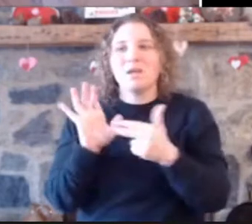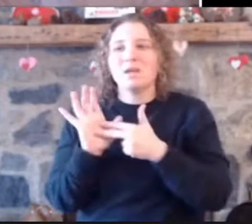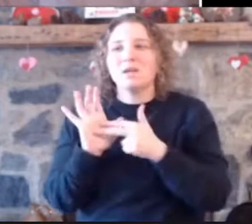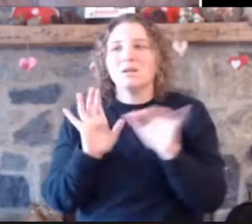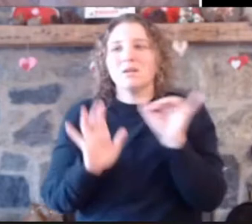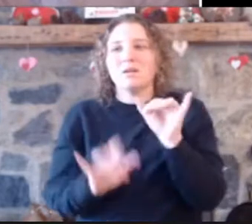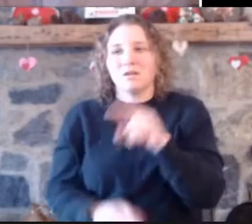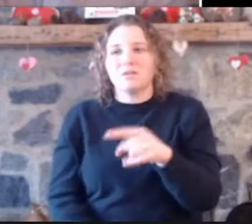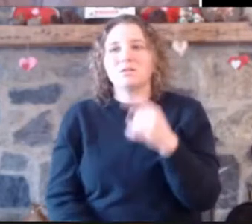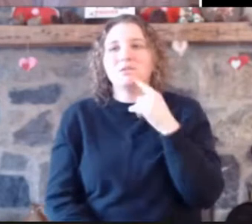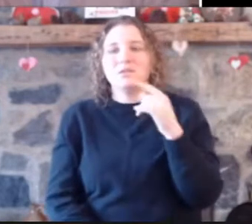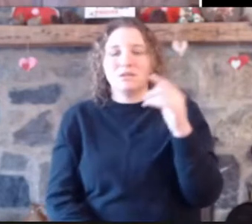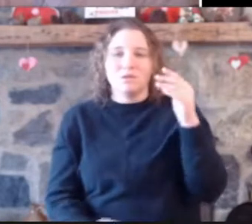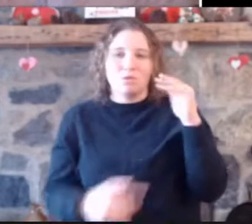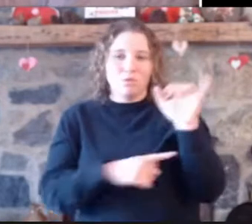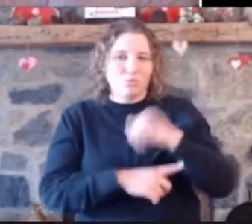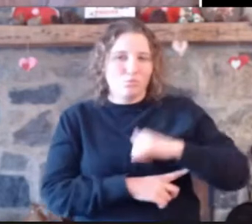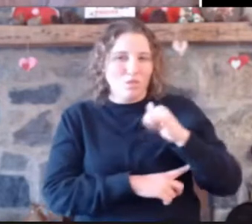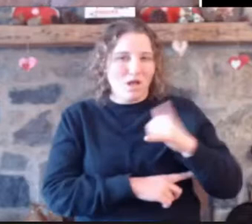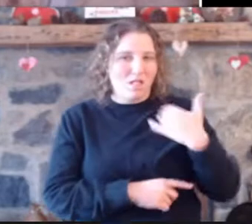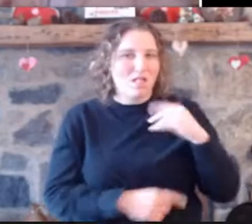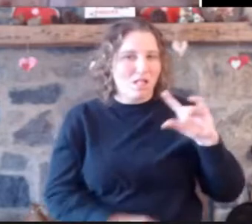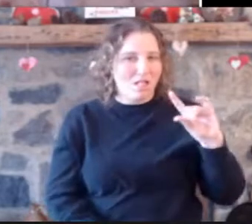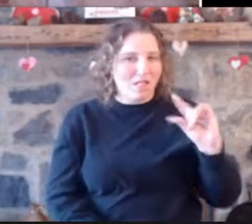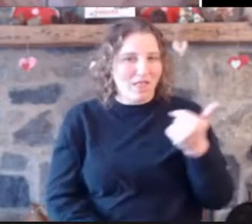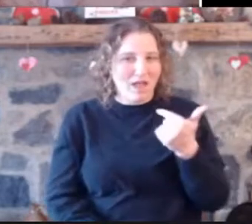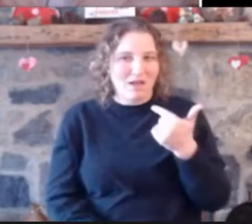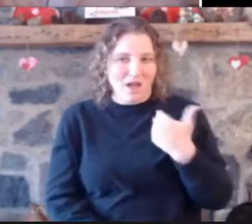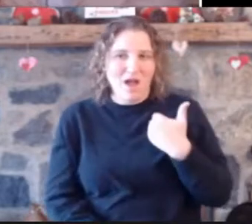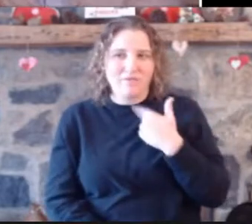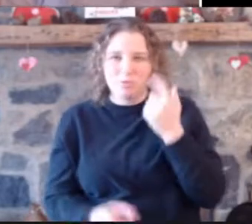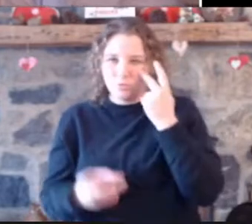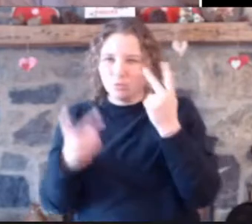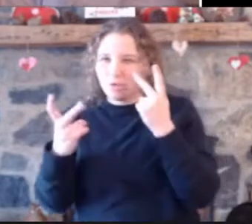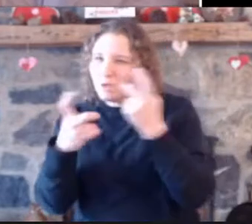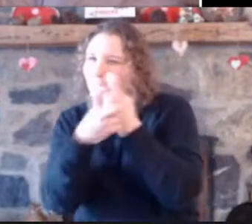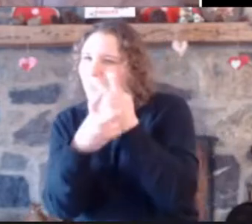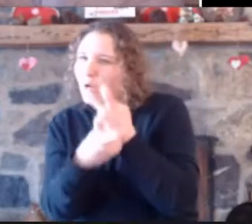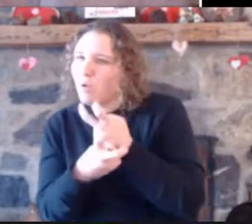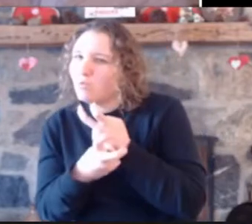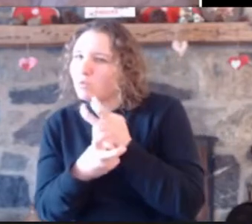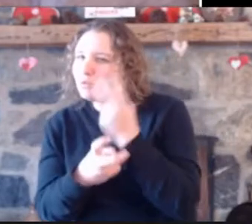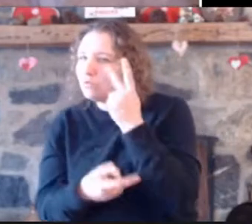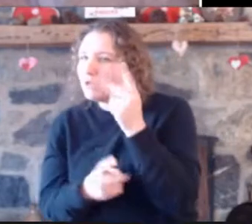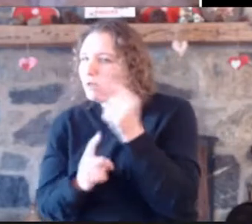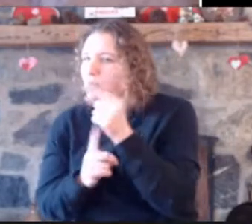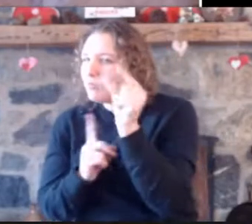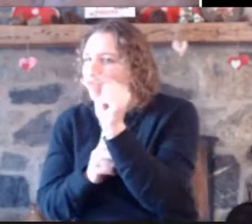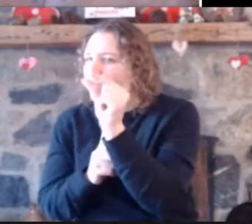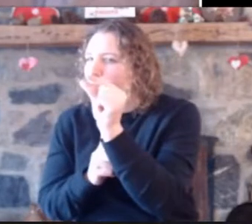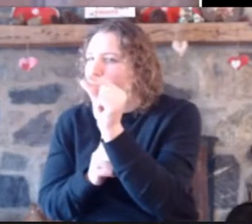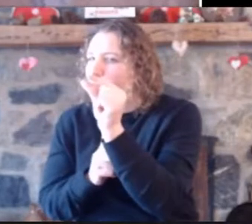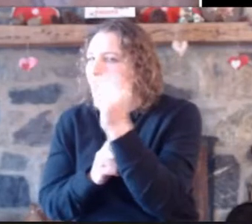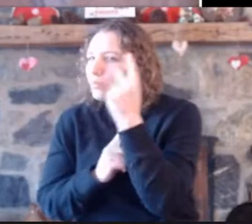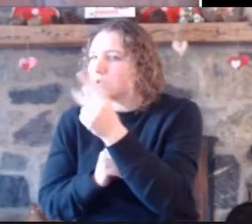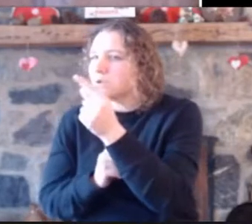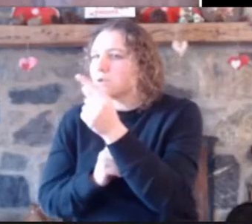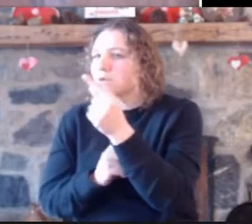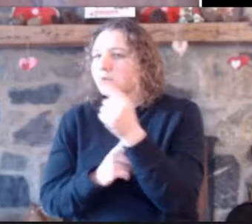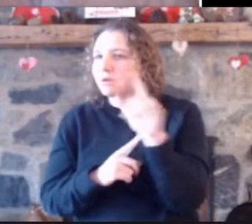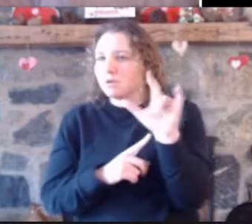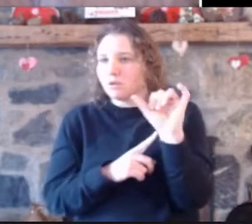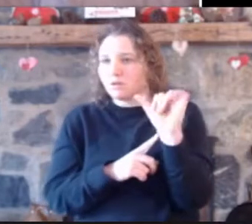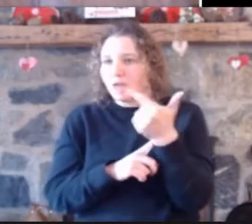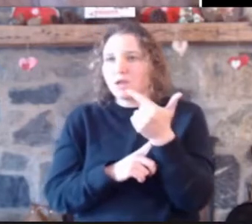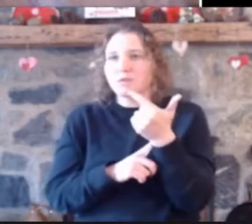this: well, whales, they had legs. What do you mean they had legs? Well, see the little bones? How many see them? It's awfully small. Are these legs?